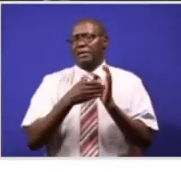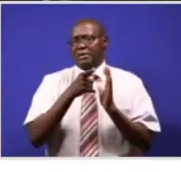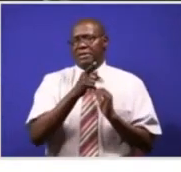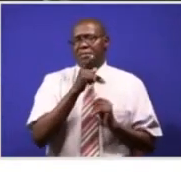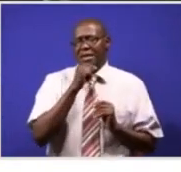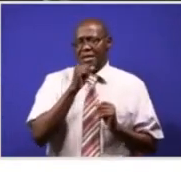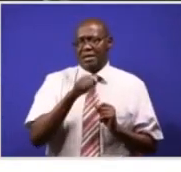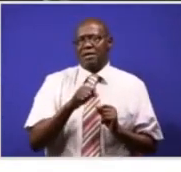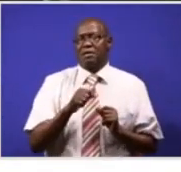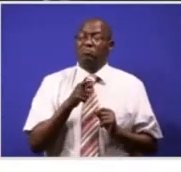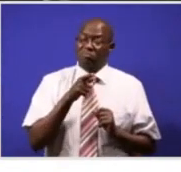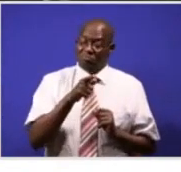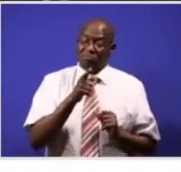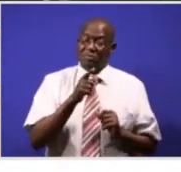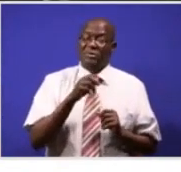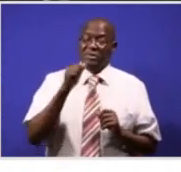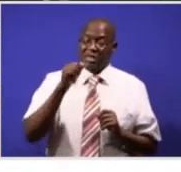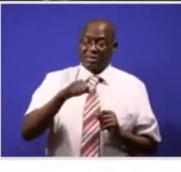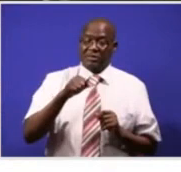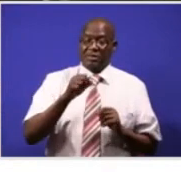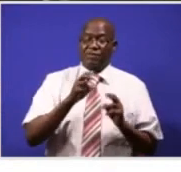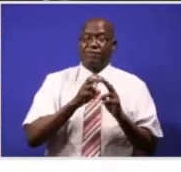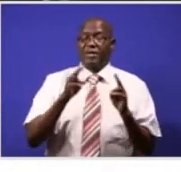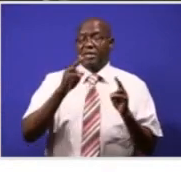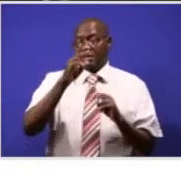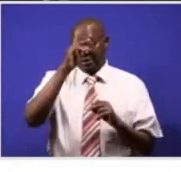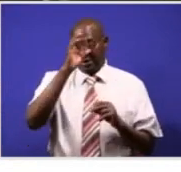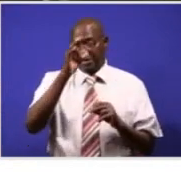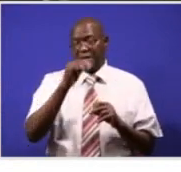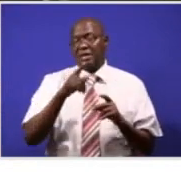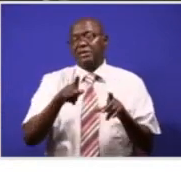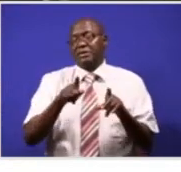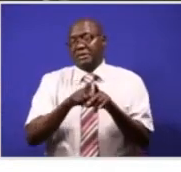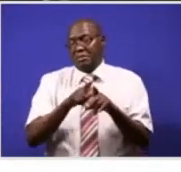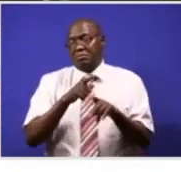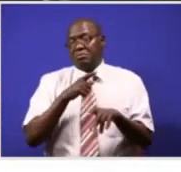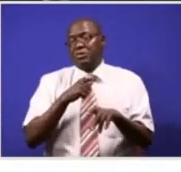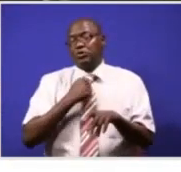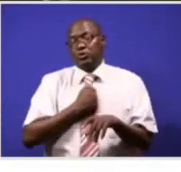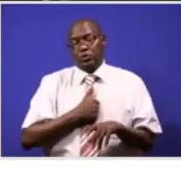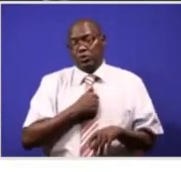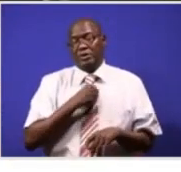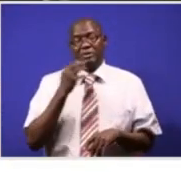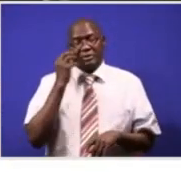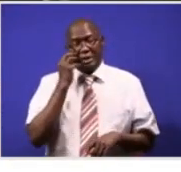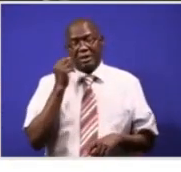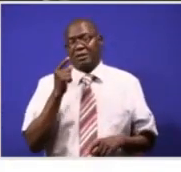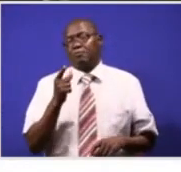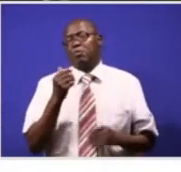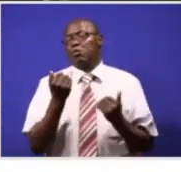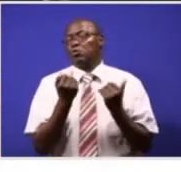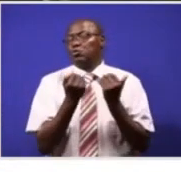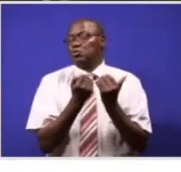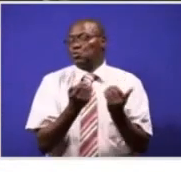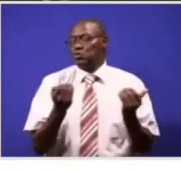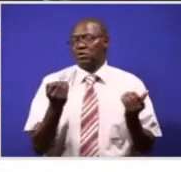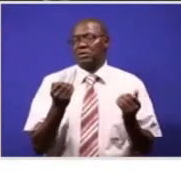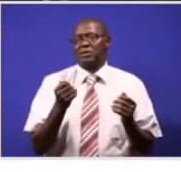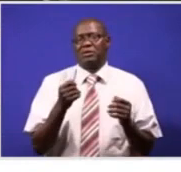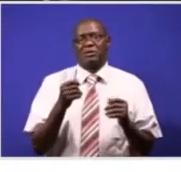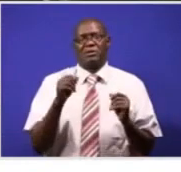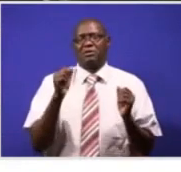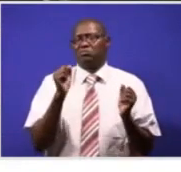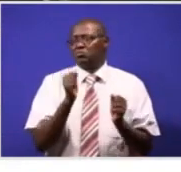Oh yes, that is very serious, but it is also very sad and unfortunate. Children should not